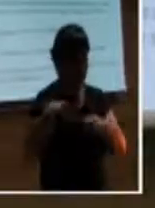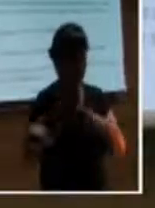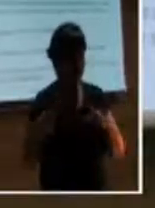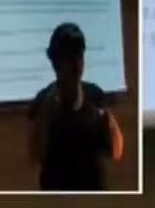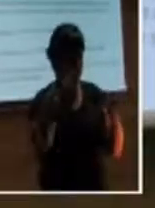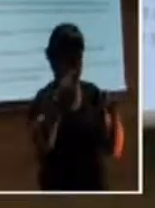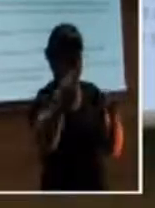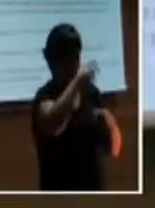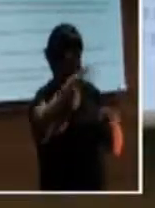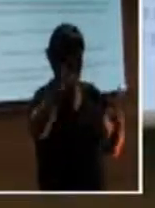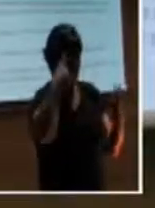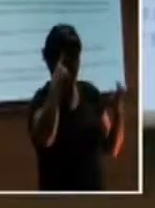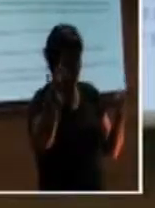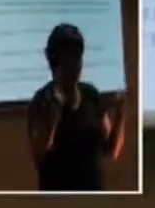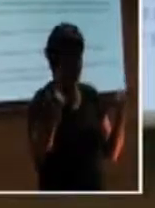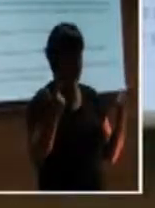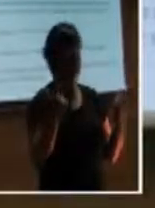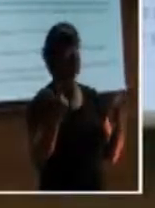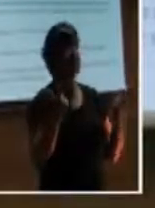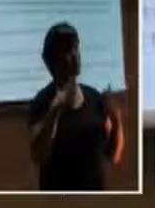dementia challenge.